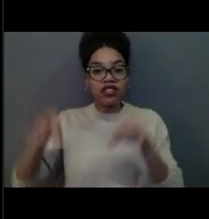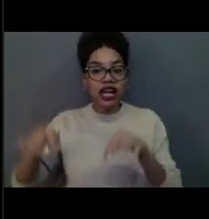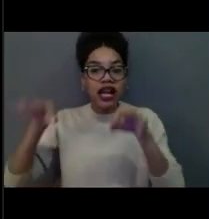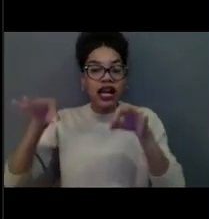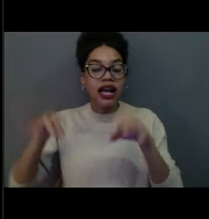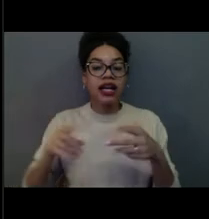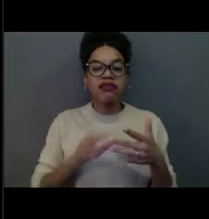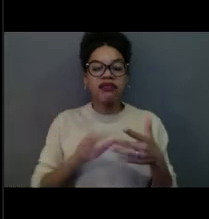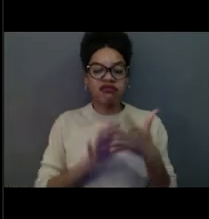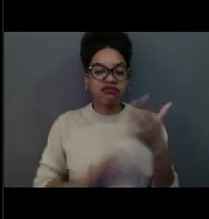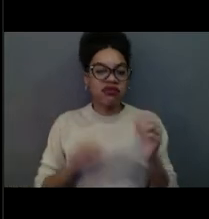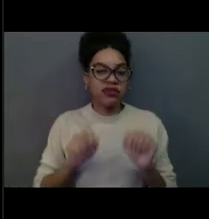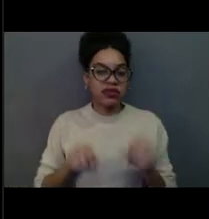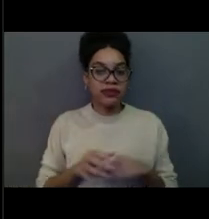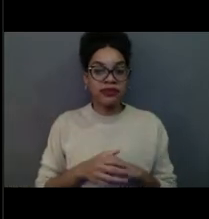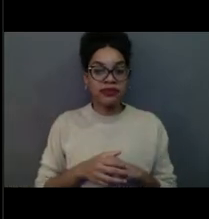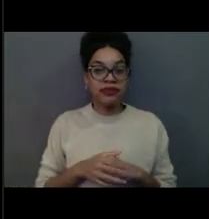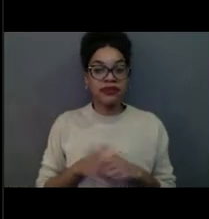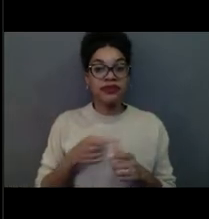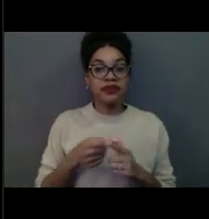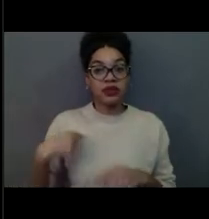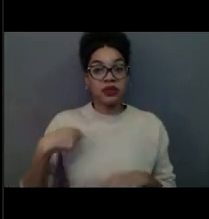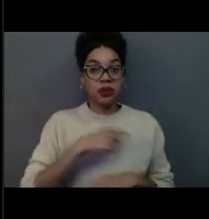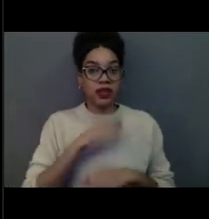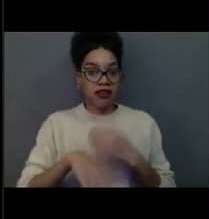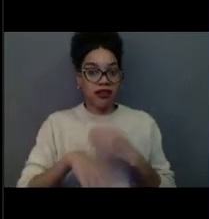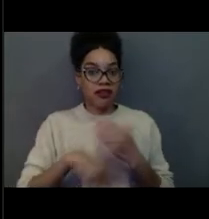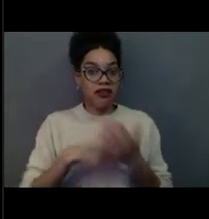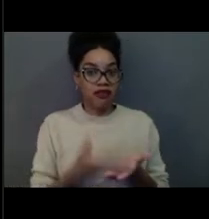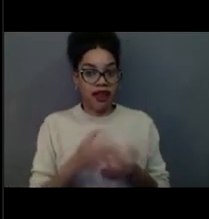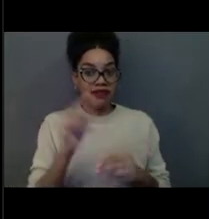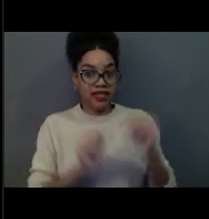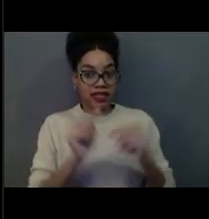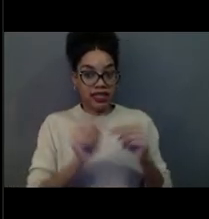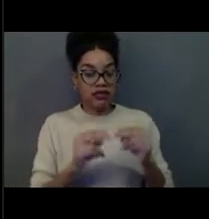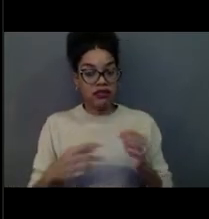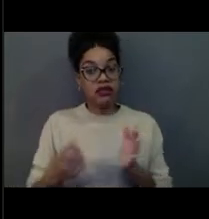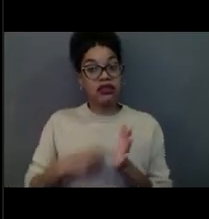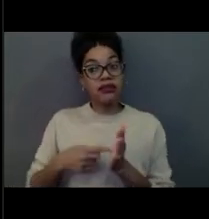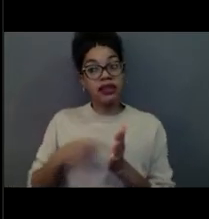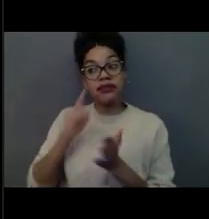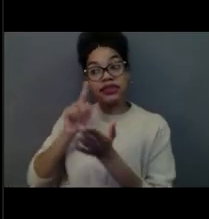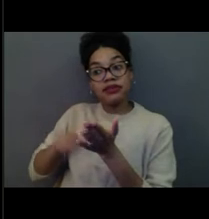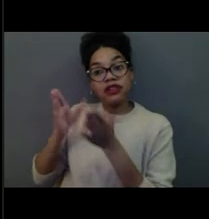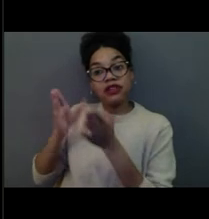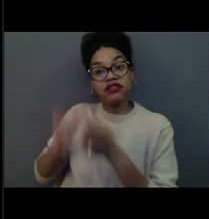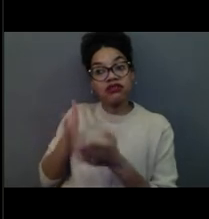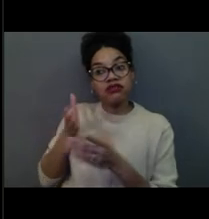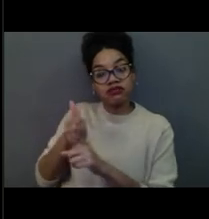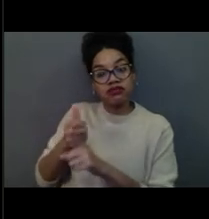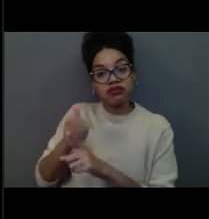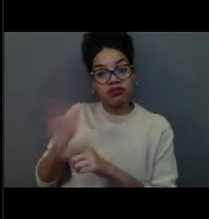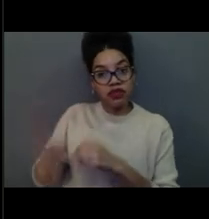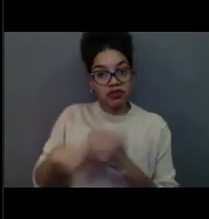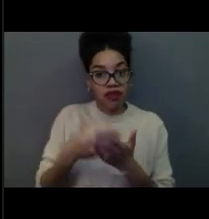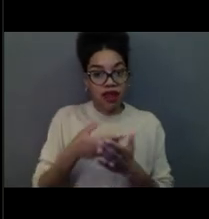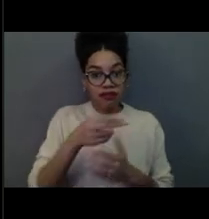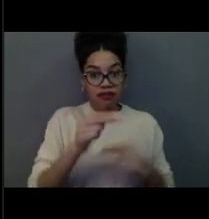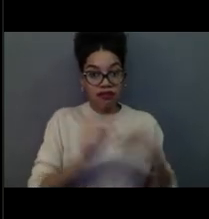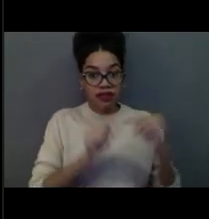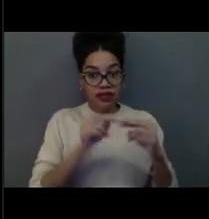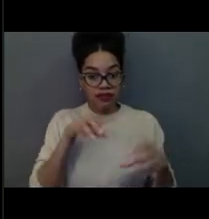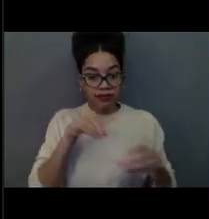where we come in, actually. Sometimes our inspectors are on site at these processing facilities, and we are there to evaluate the